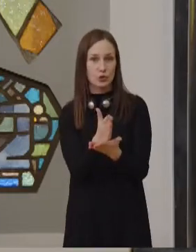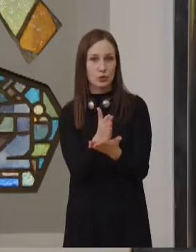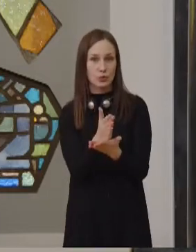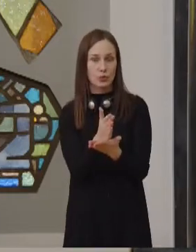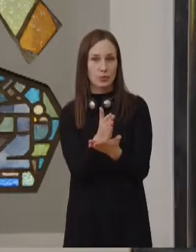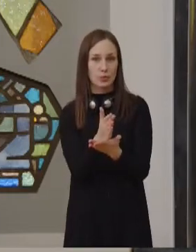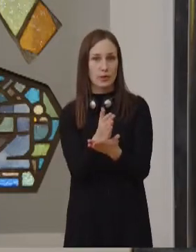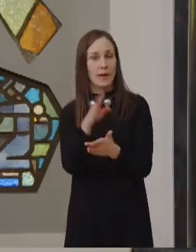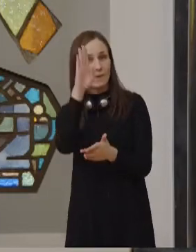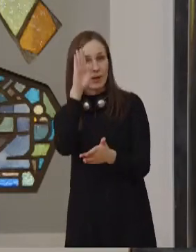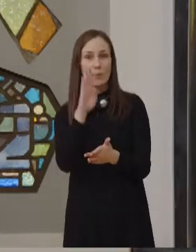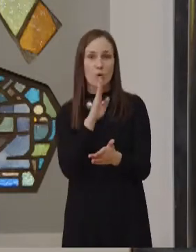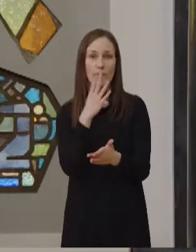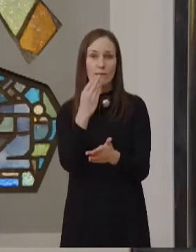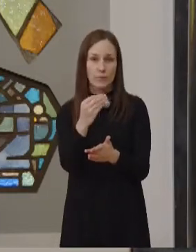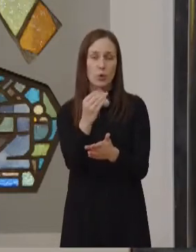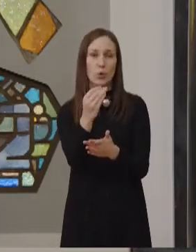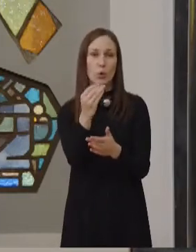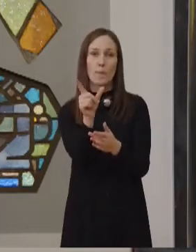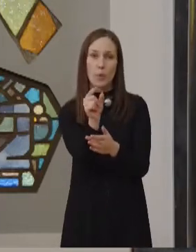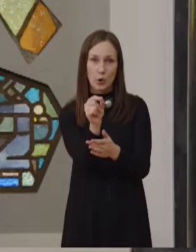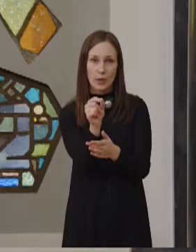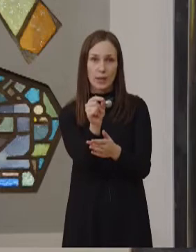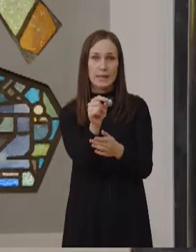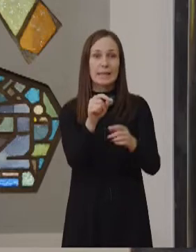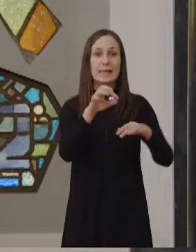these people, these